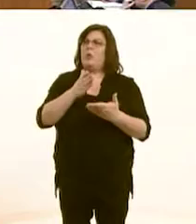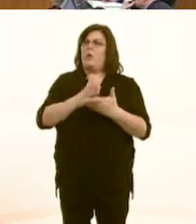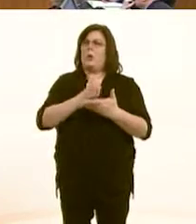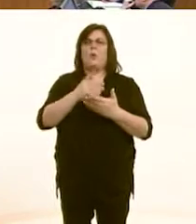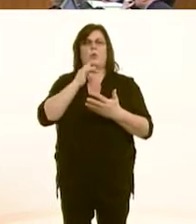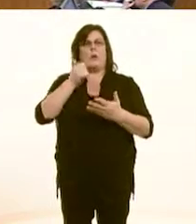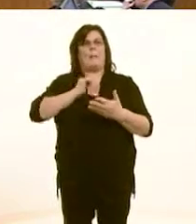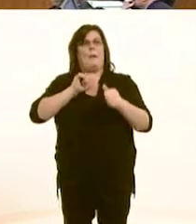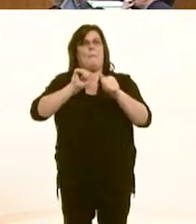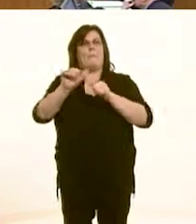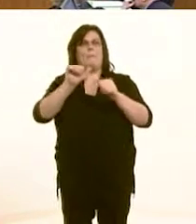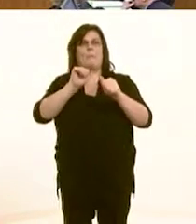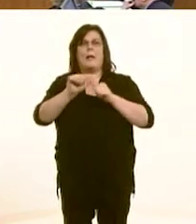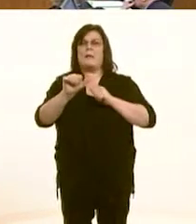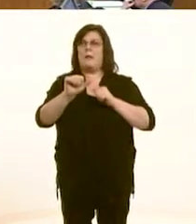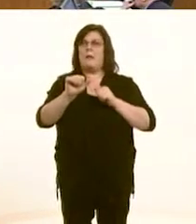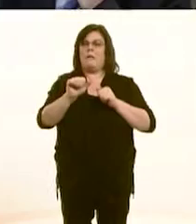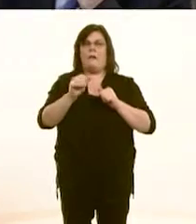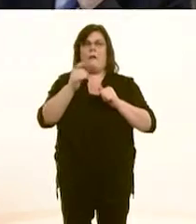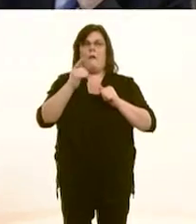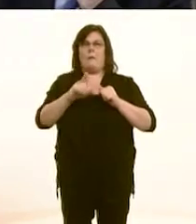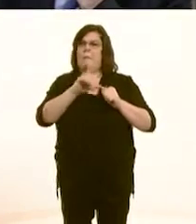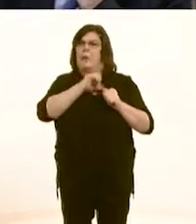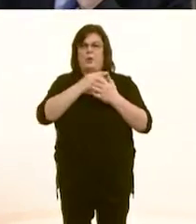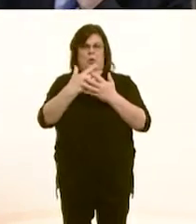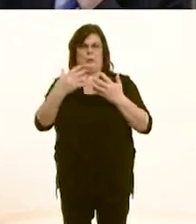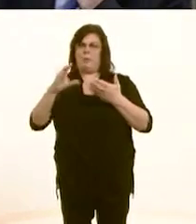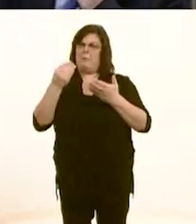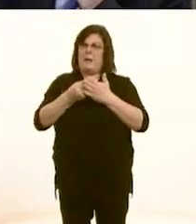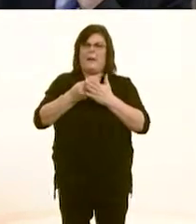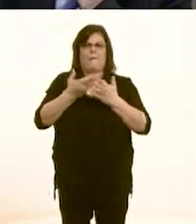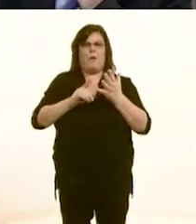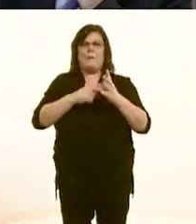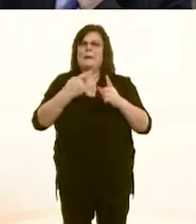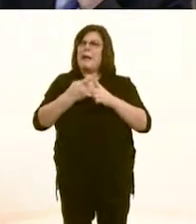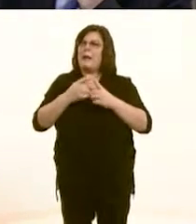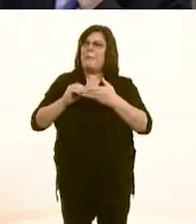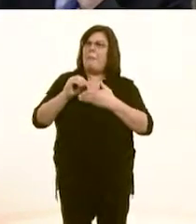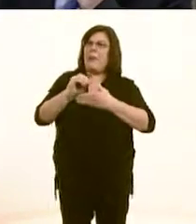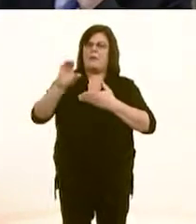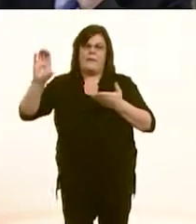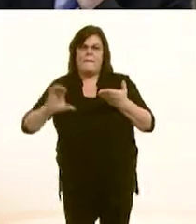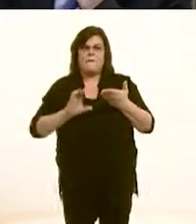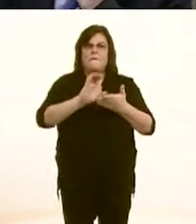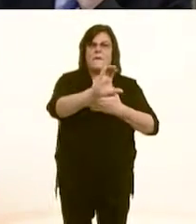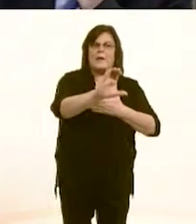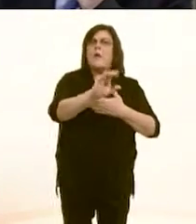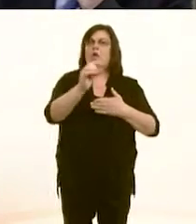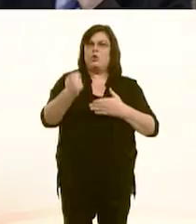the significant amount of taxpayers' money that has been invested in this scheme on behalf of the Welsh Government. A better